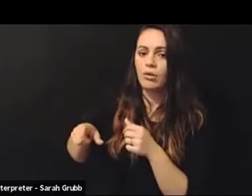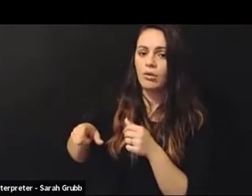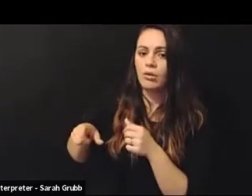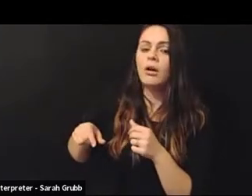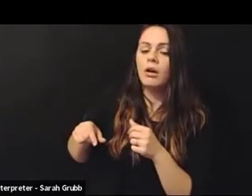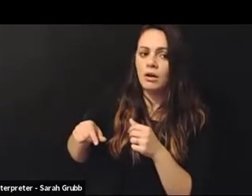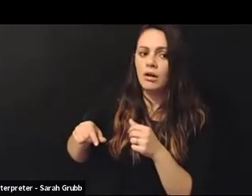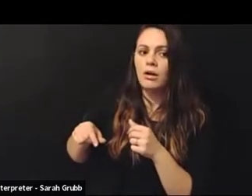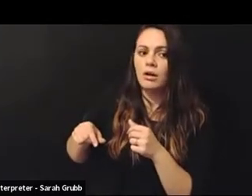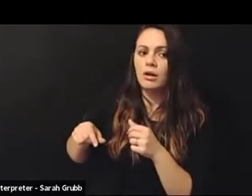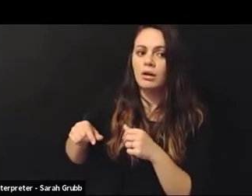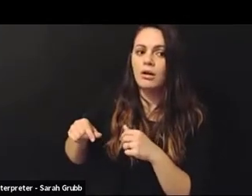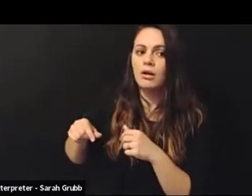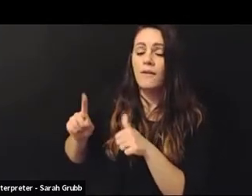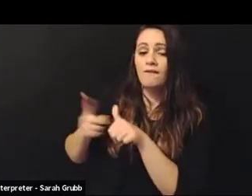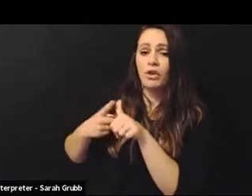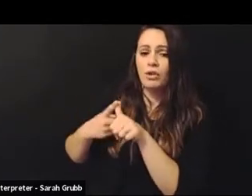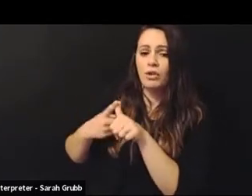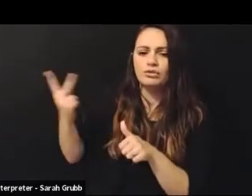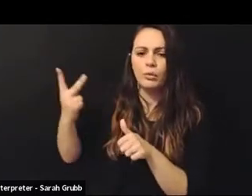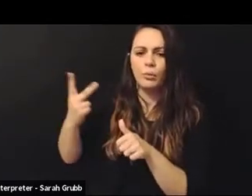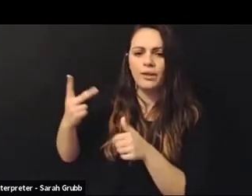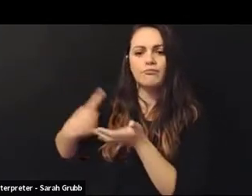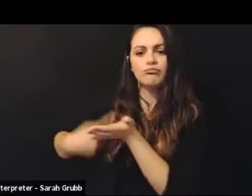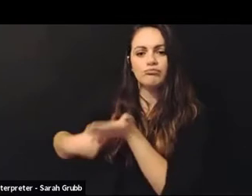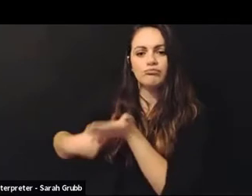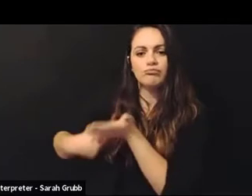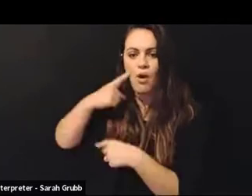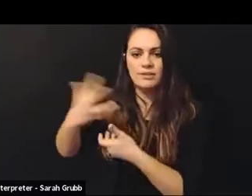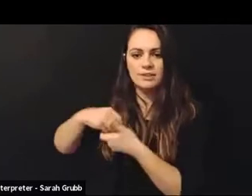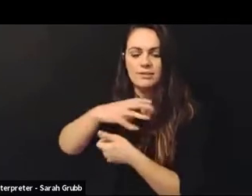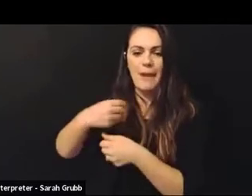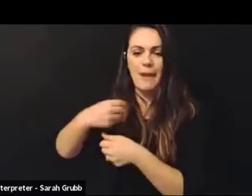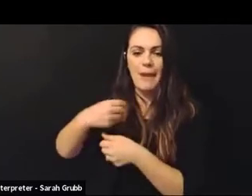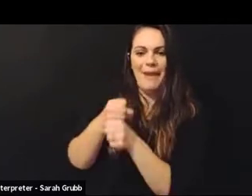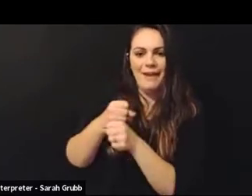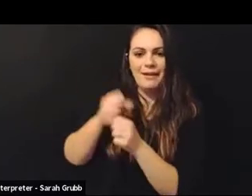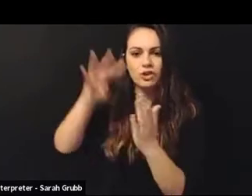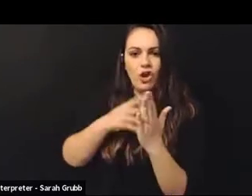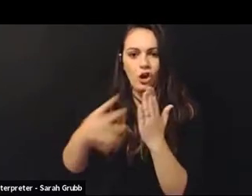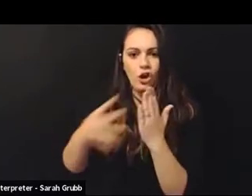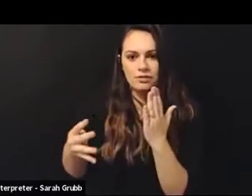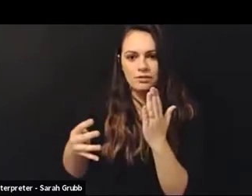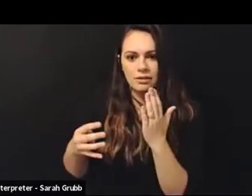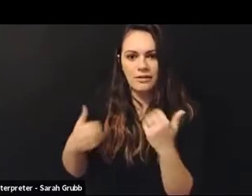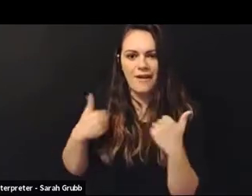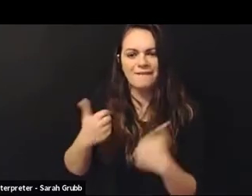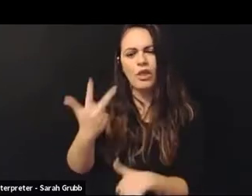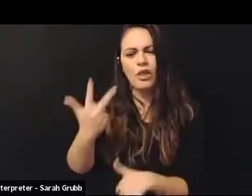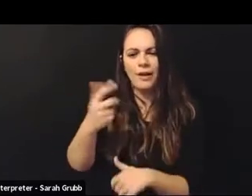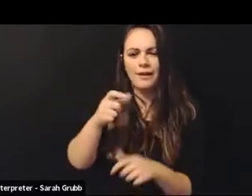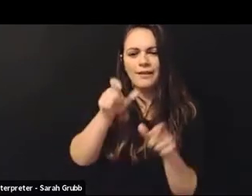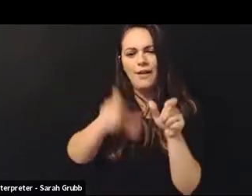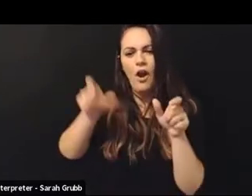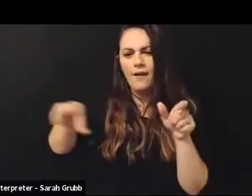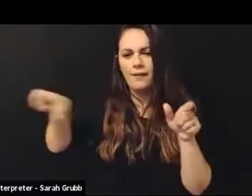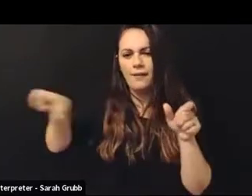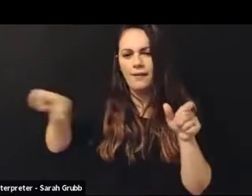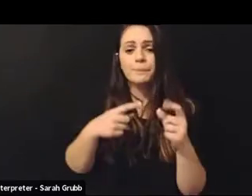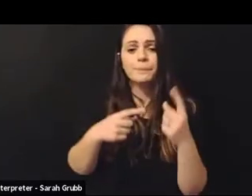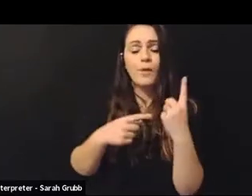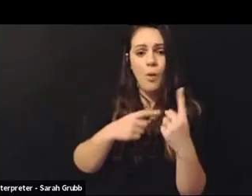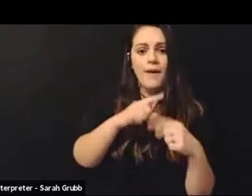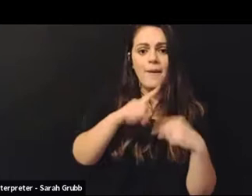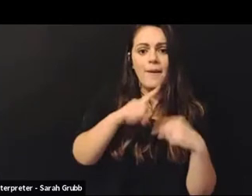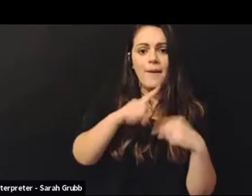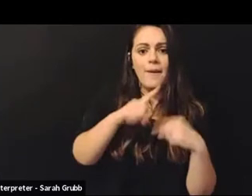a chart. And if you look at the article, you'll see there's three columns, and one talks about specific areas of autism, and then what